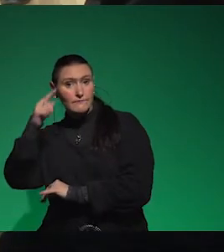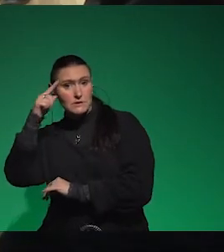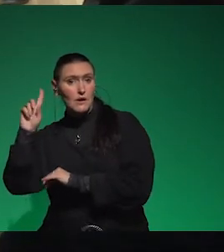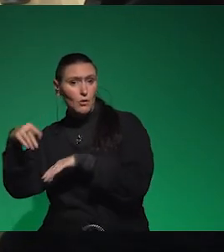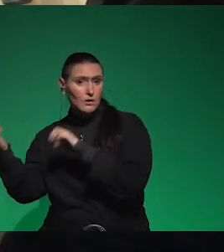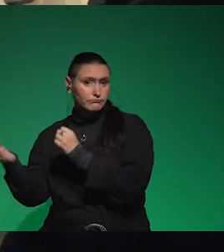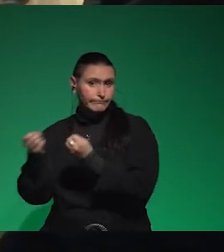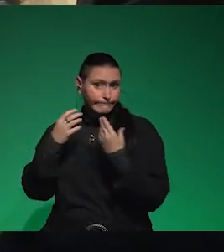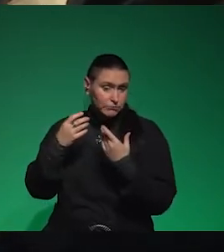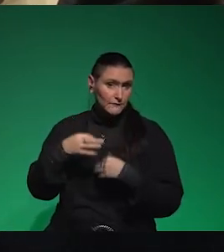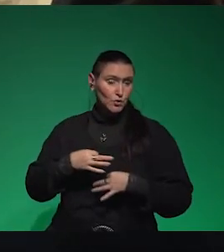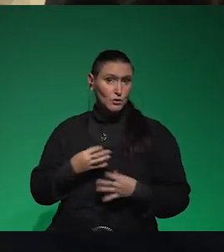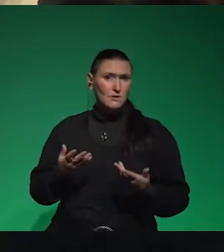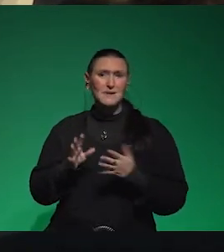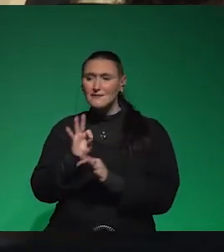Experiences from other